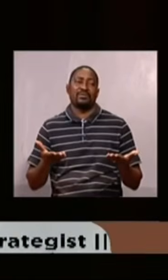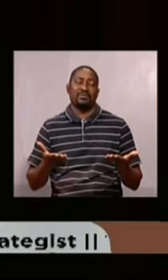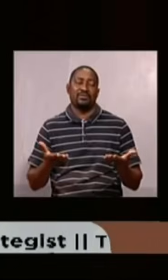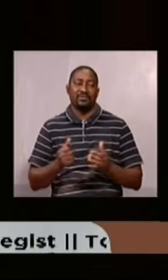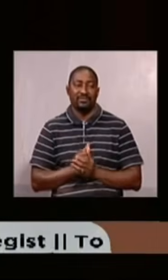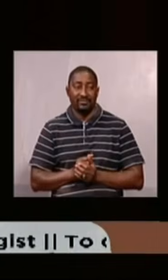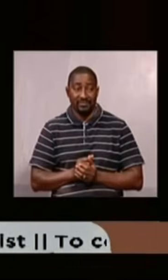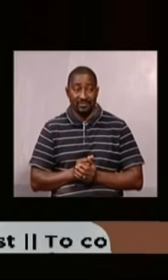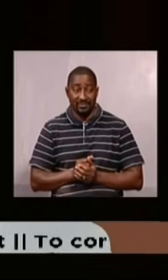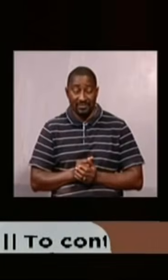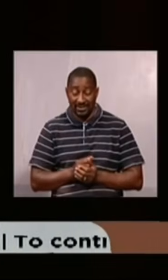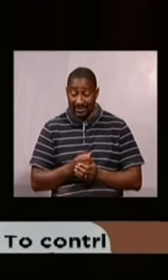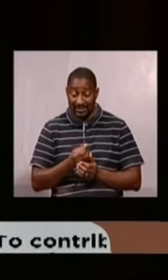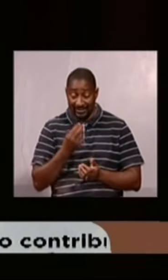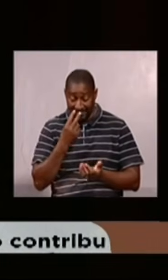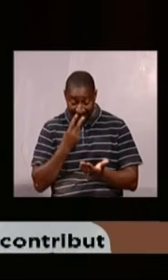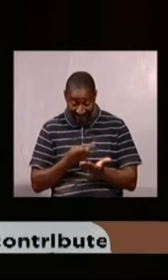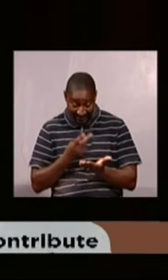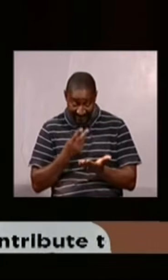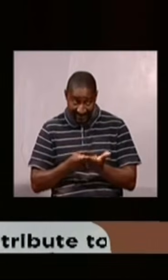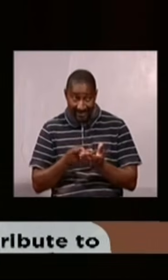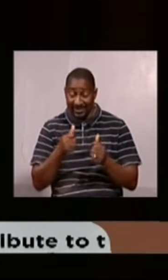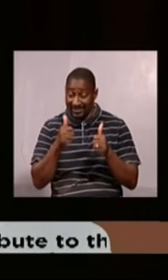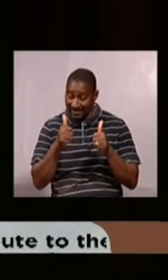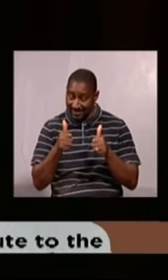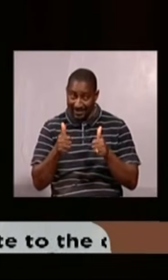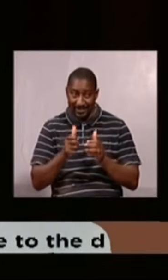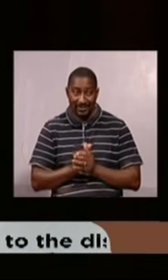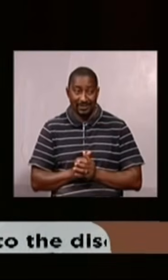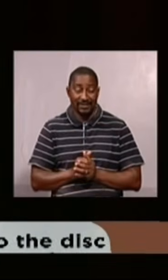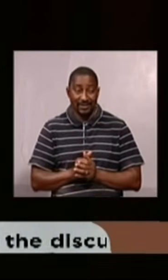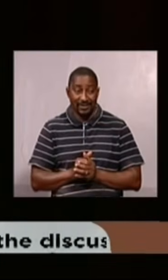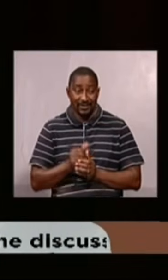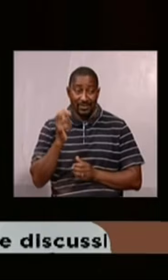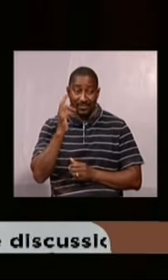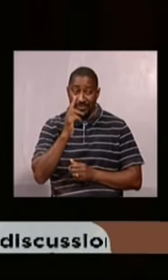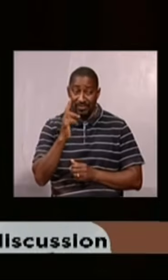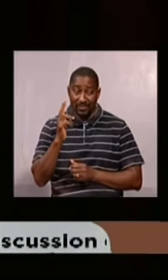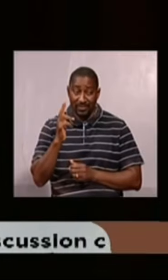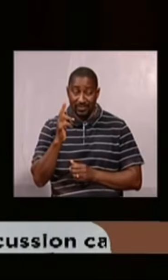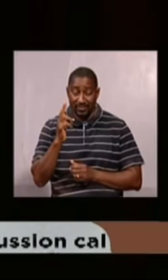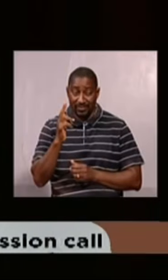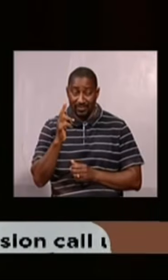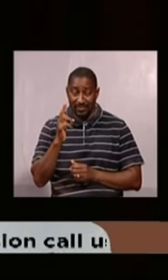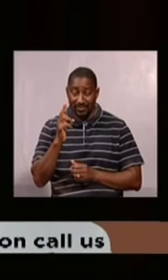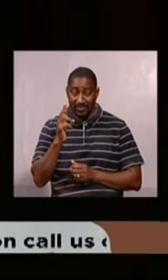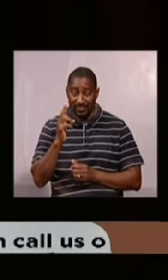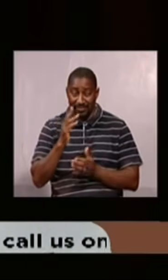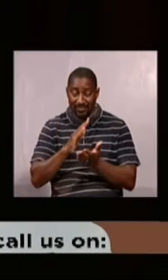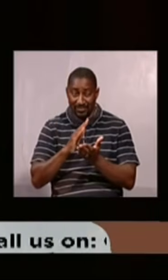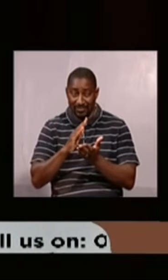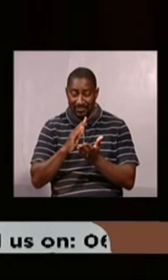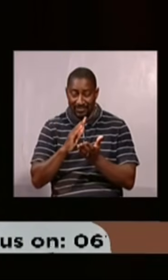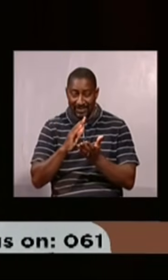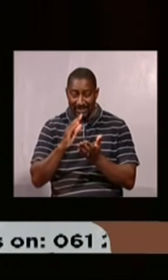been using. So double checking. So we hope that through the literacy and education, people will become more aware by saying, what do I do when I feel